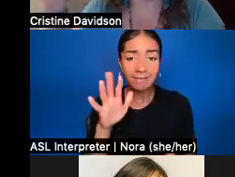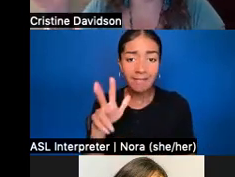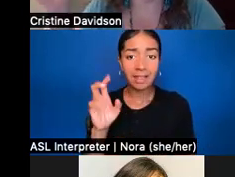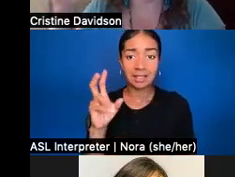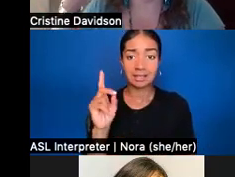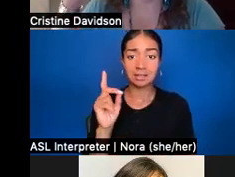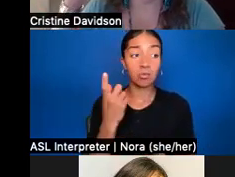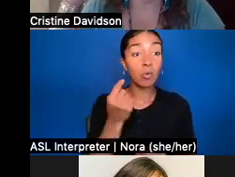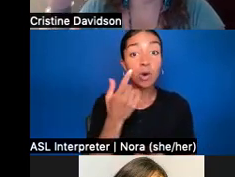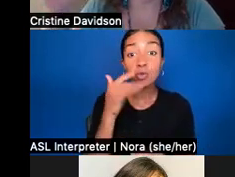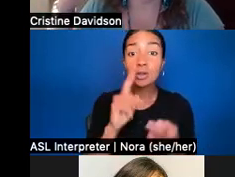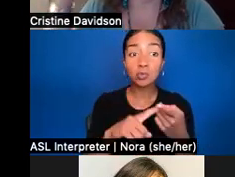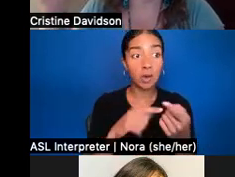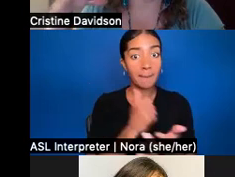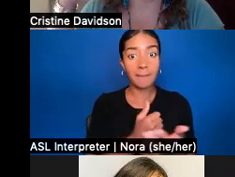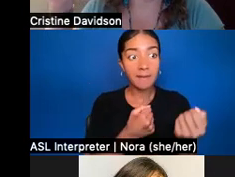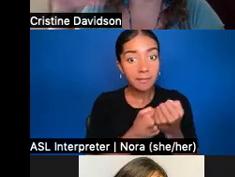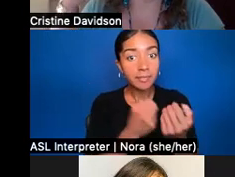a solution and